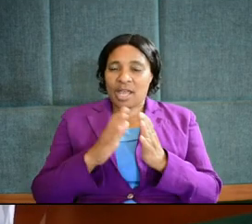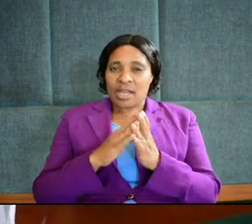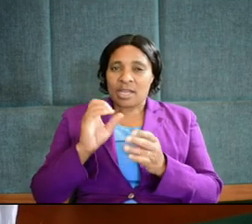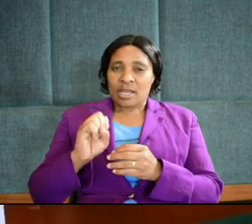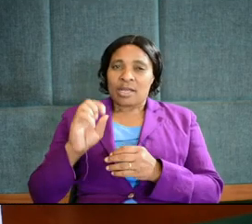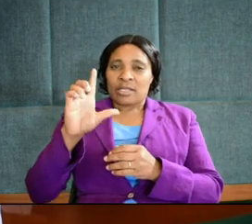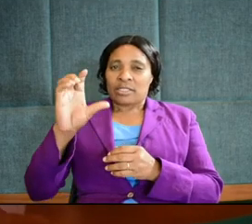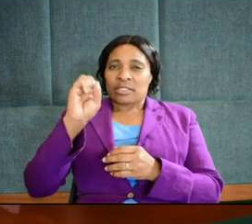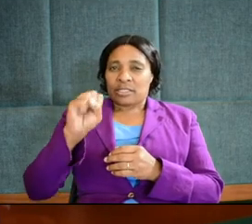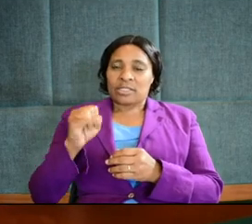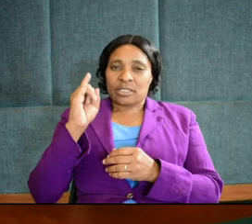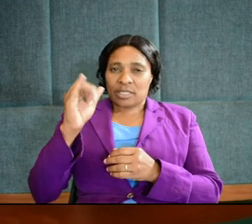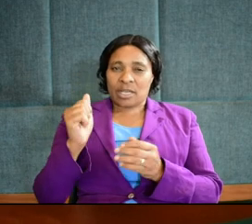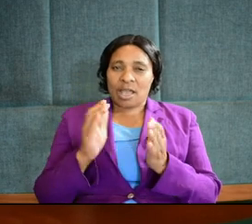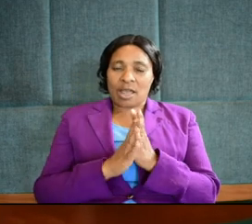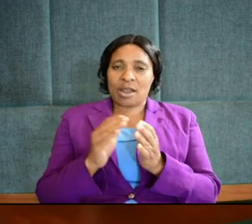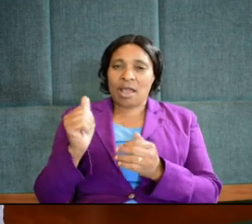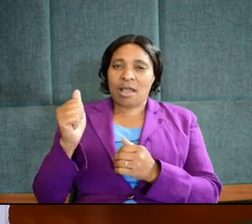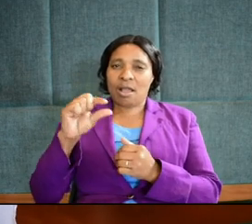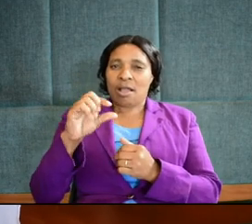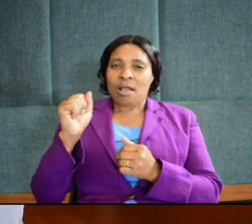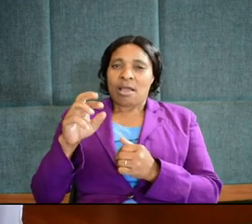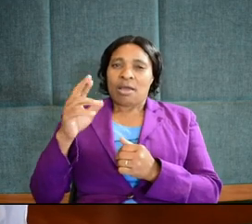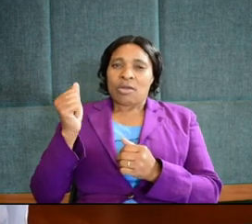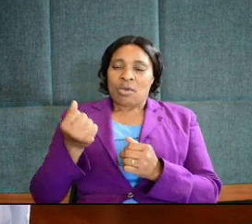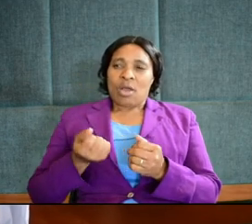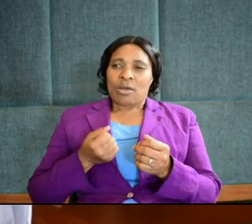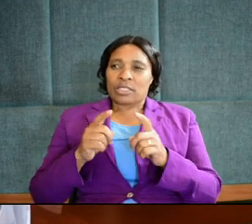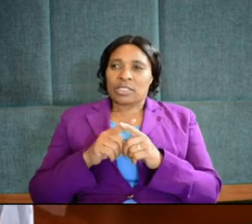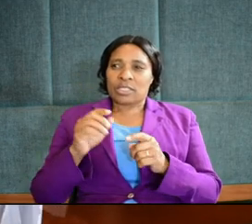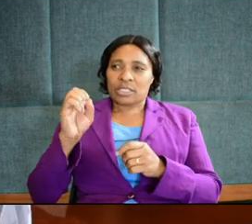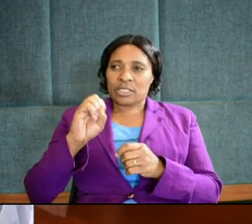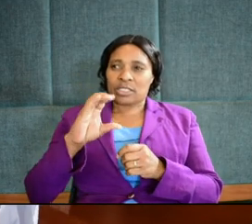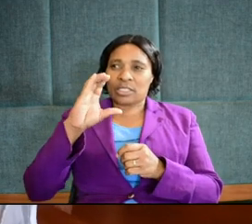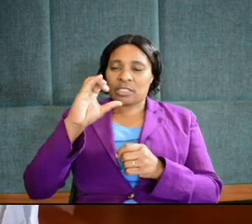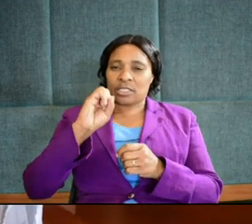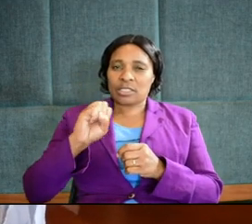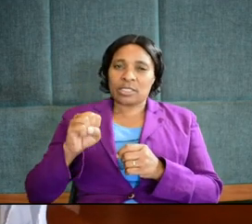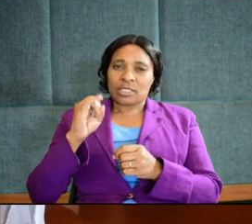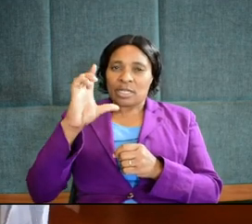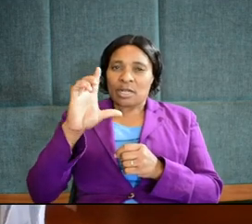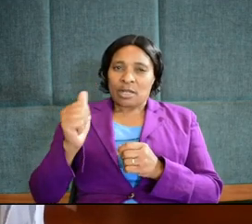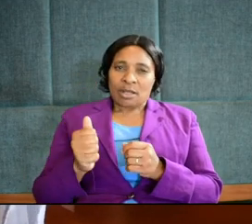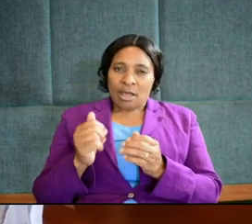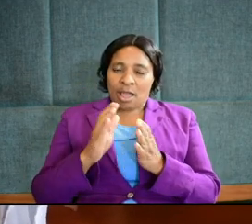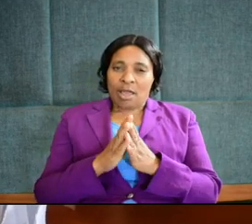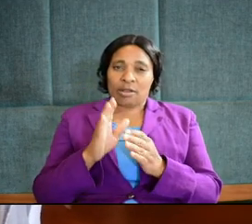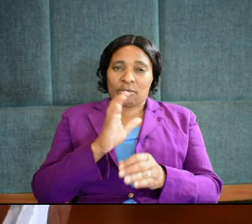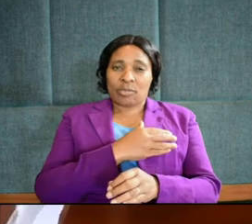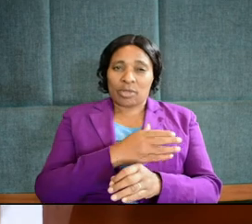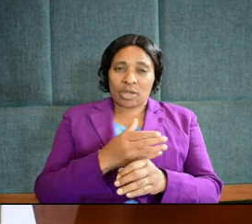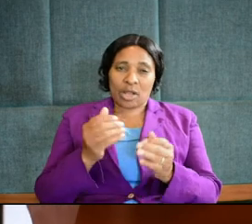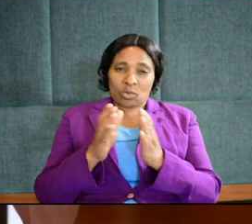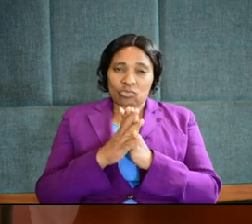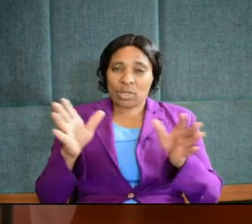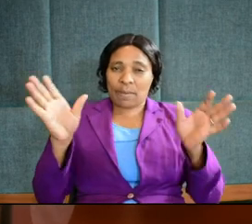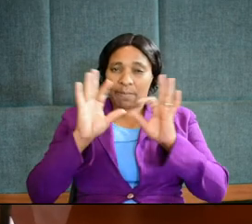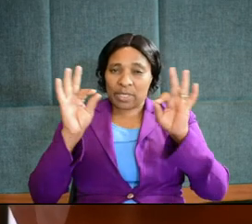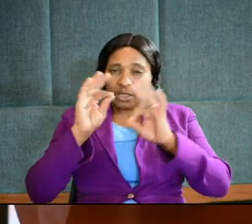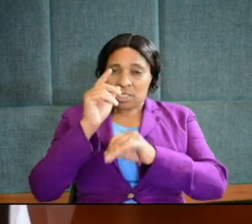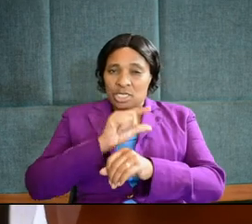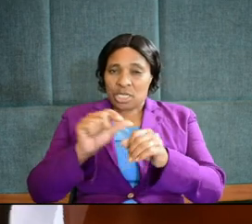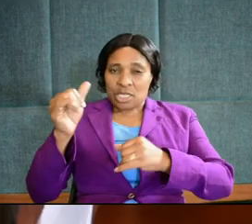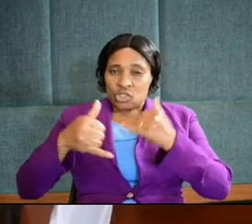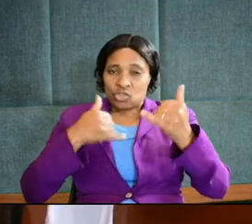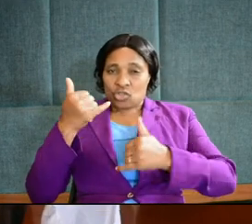Amy Andagalu. For the mission, Elsie Siro will do it, and the orchestra will be playing Amazing Grace. Please enjoy and be